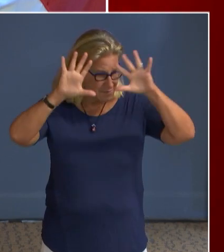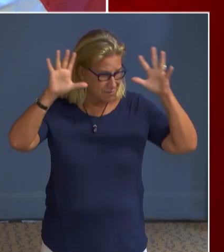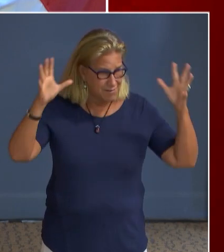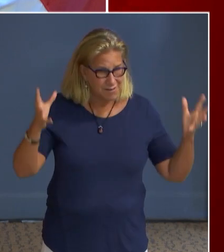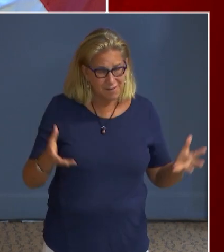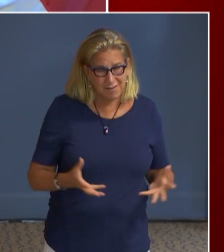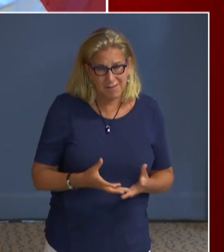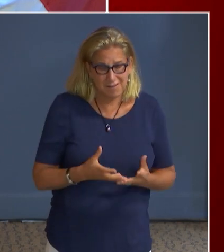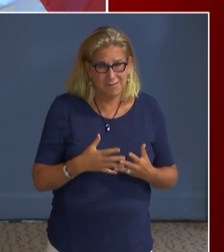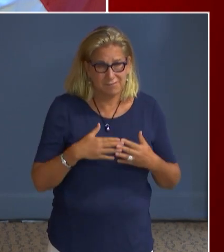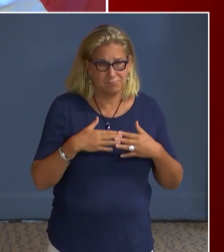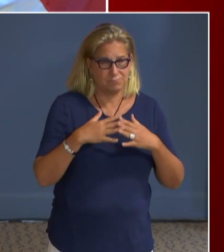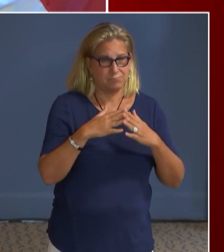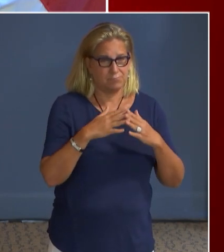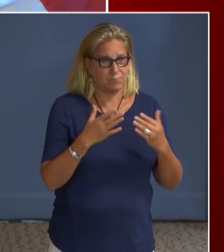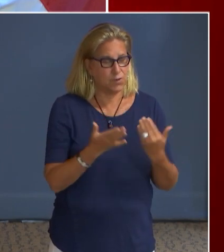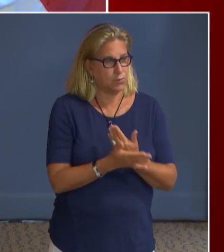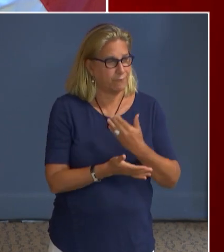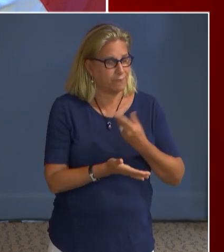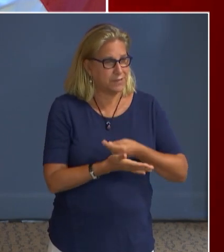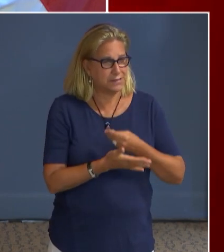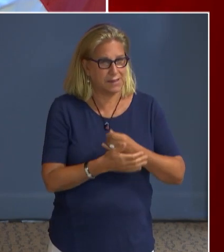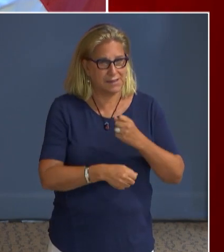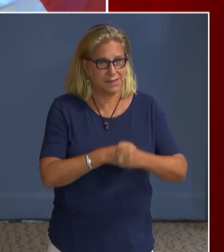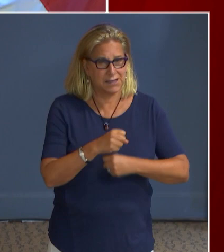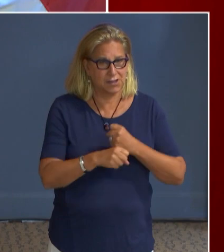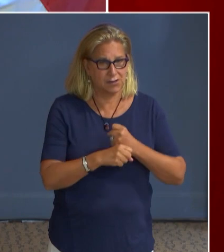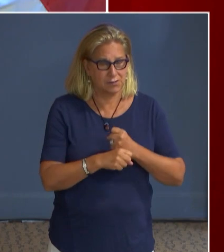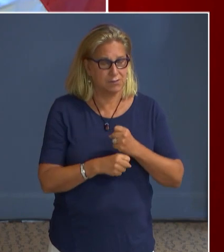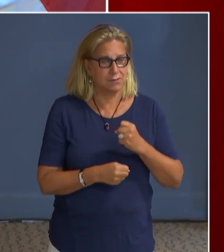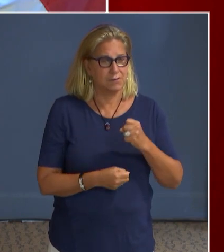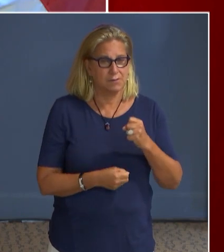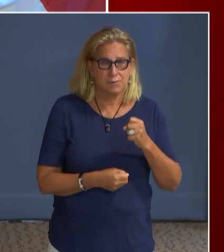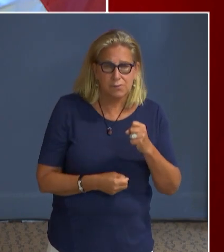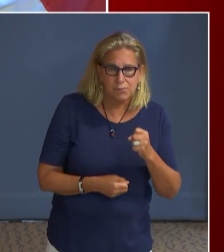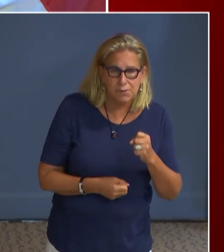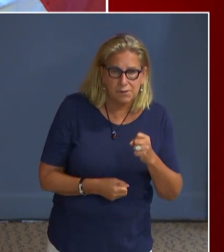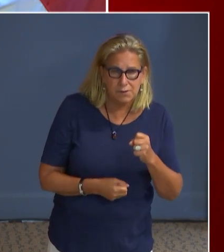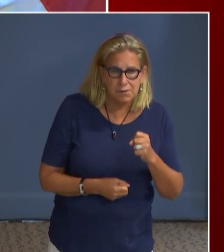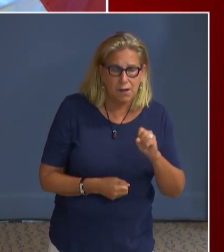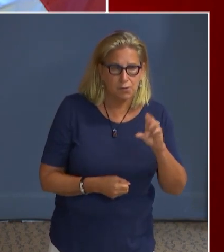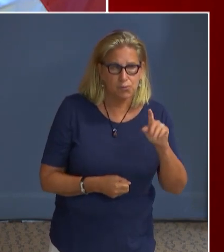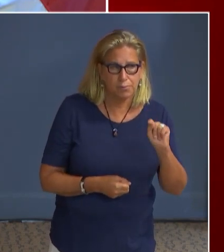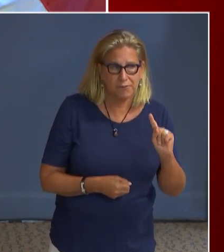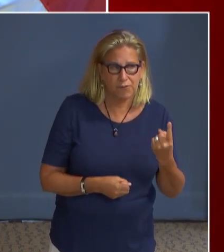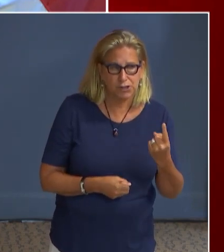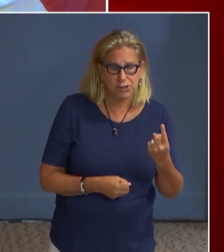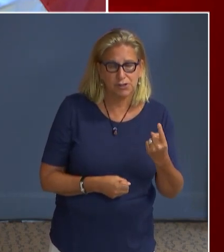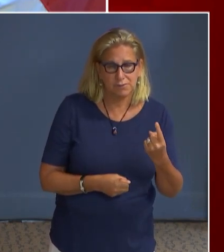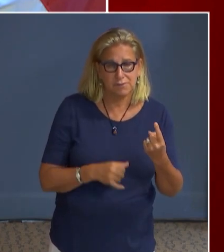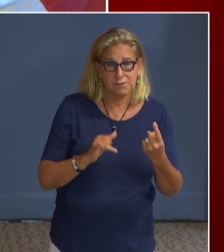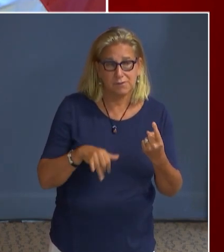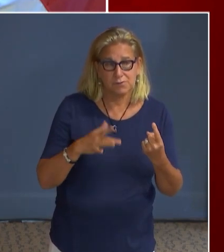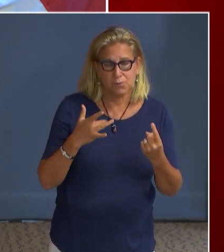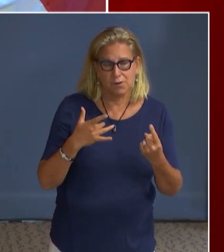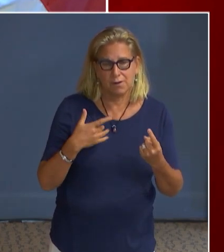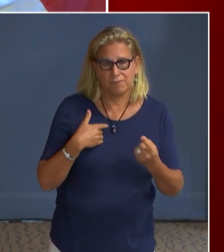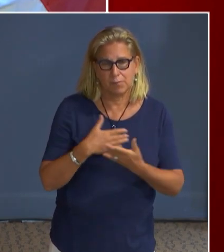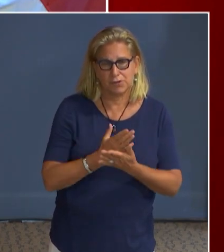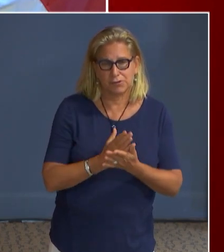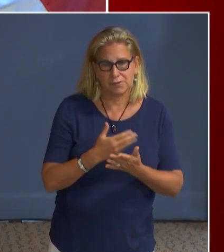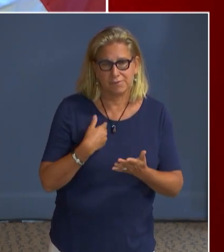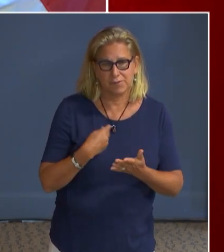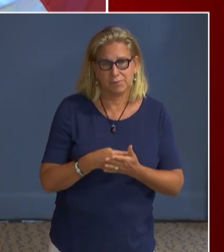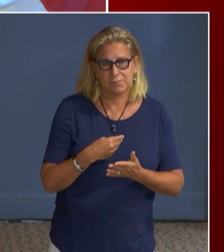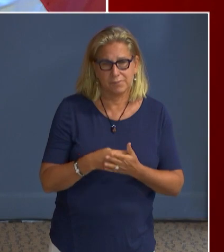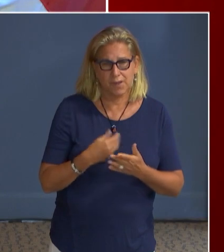of the new fiscal year on October the 1st. But I'll ask either Kevin or Lindsay to talk about